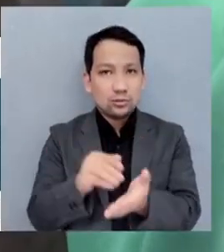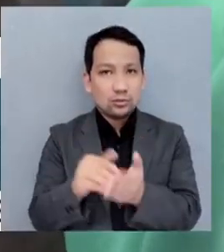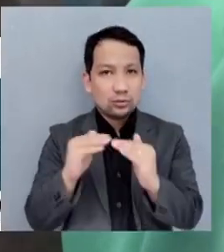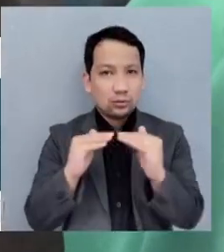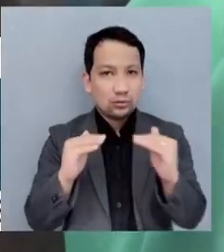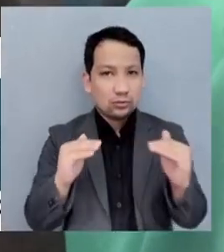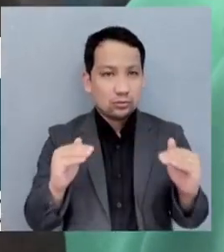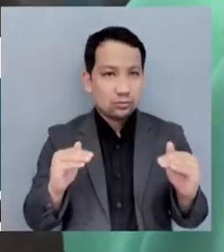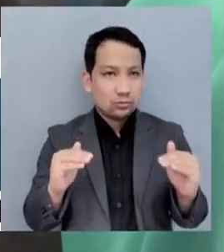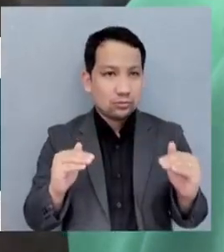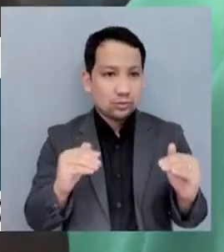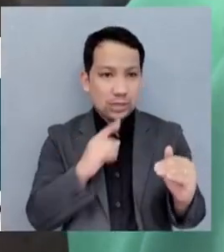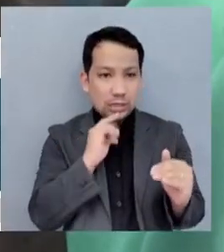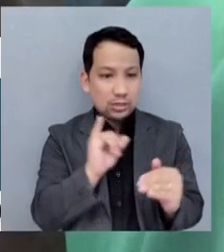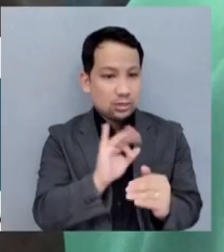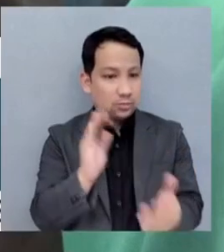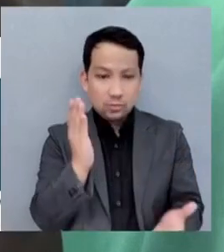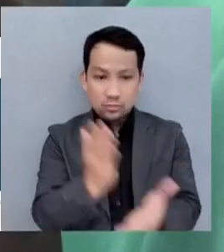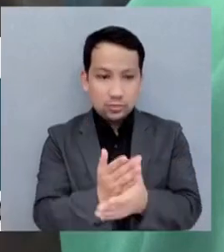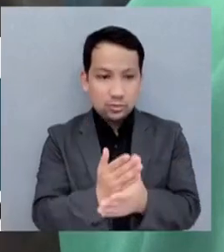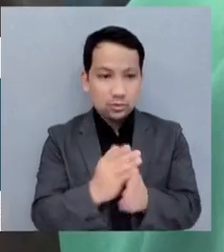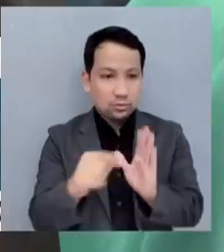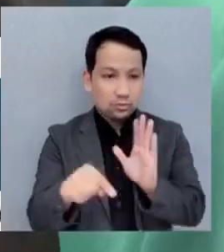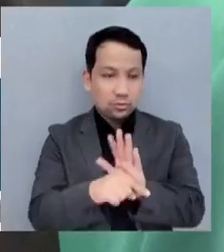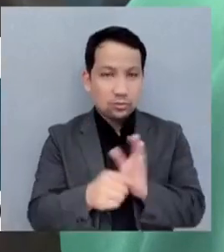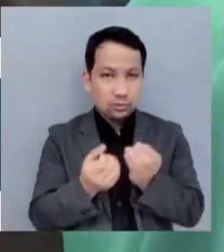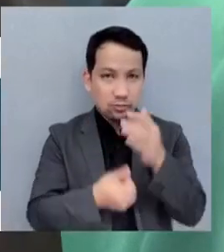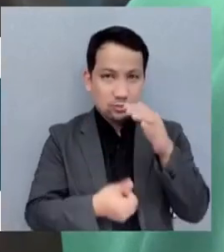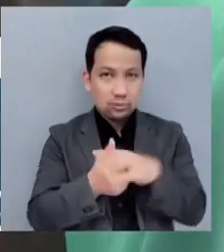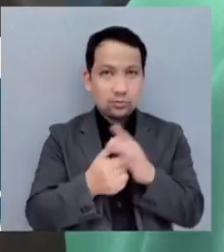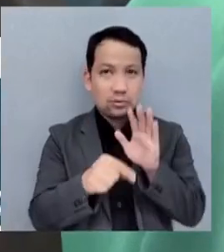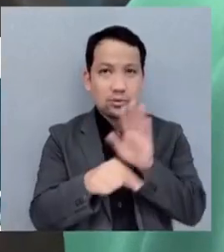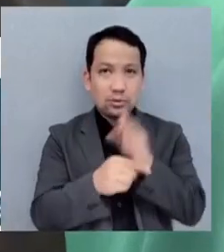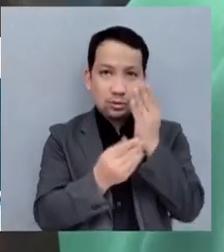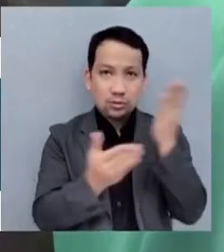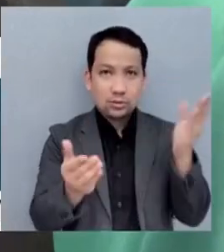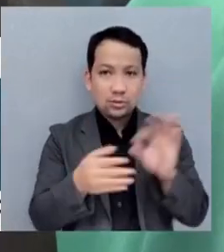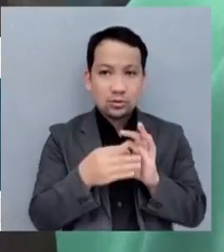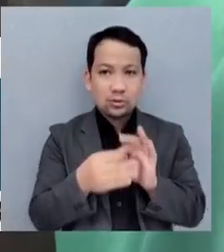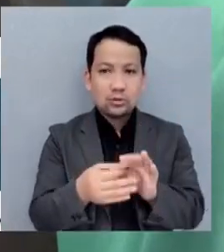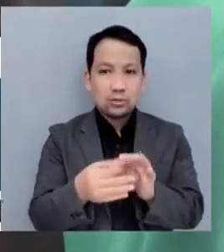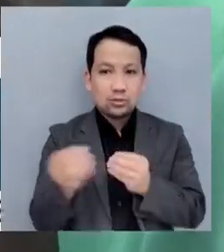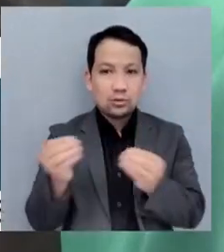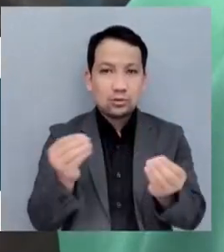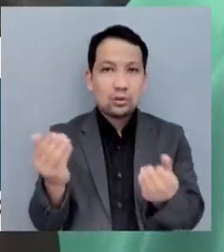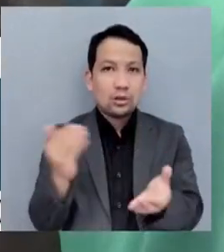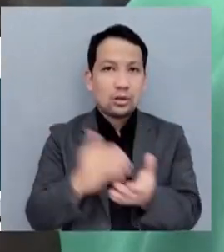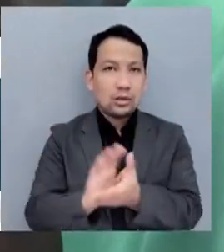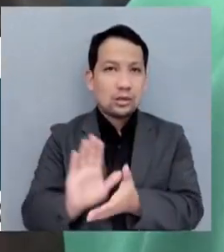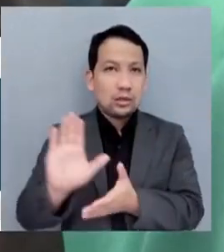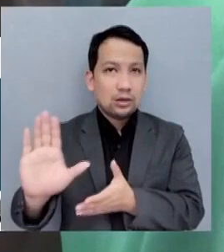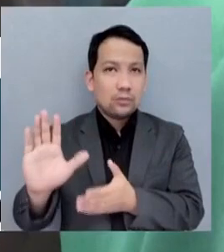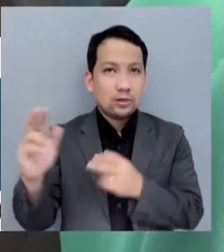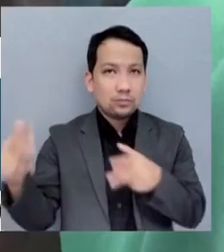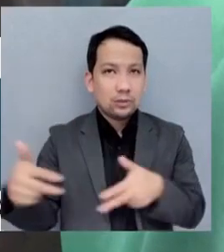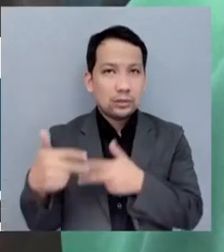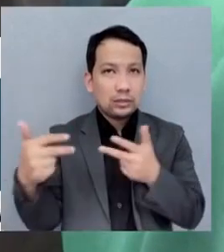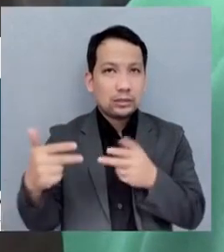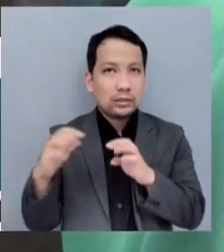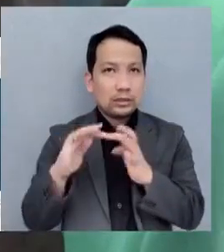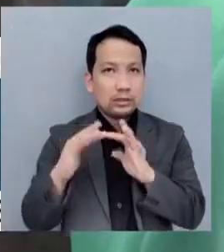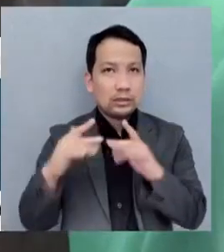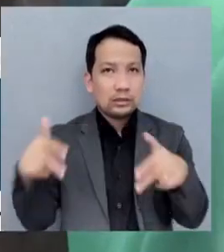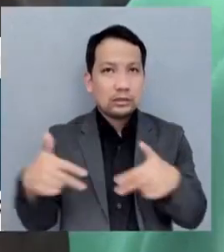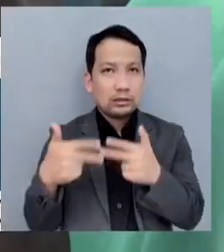case if I make it negative of any incoming operations against Isabong.